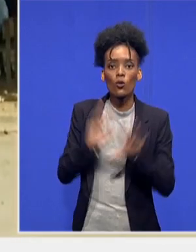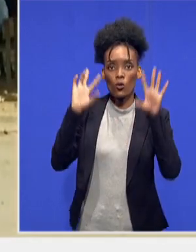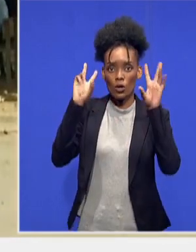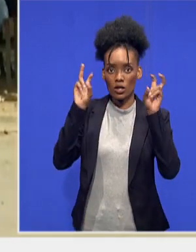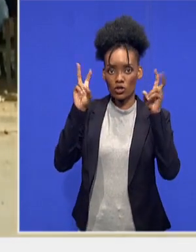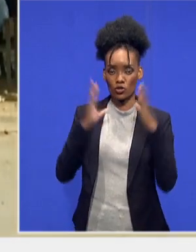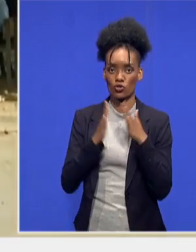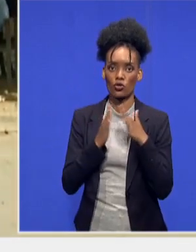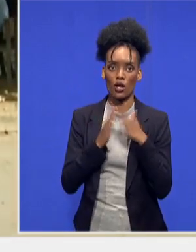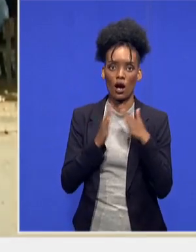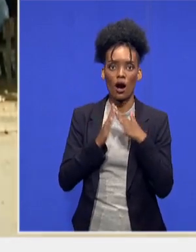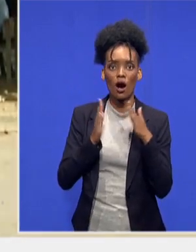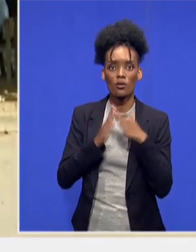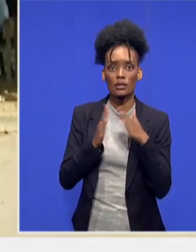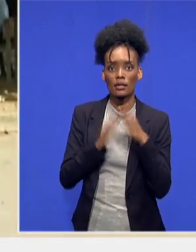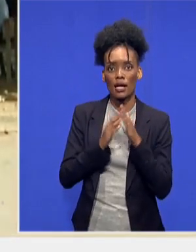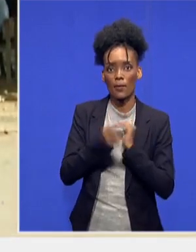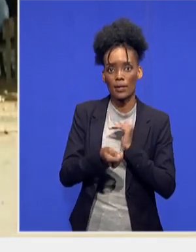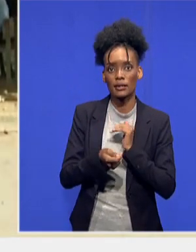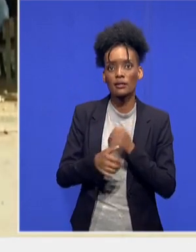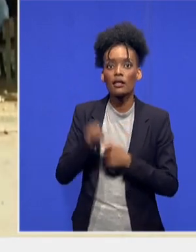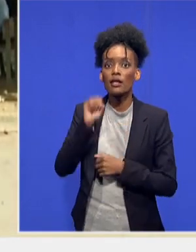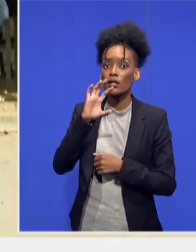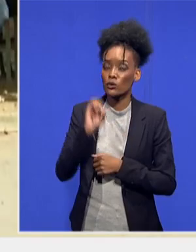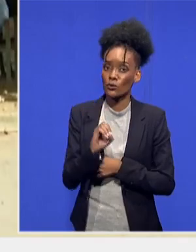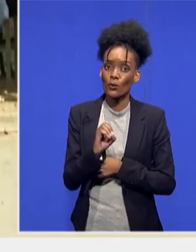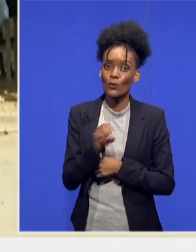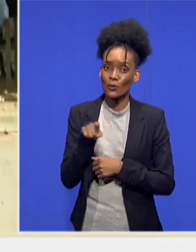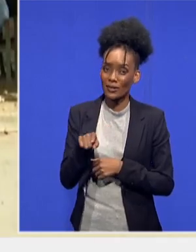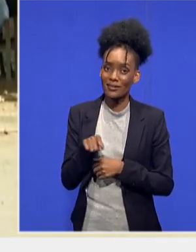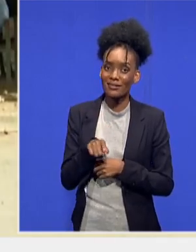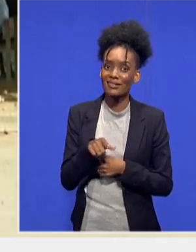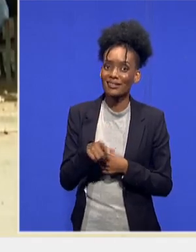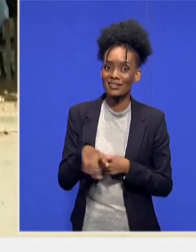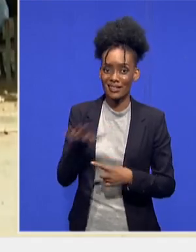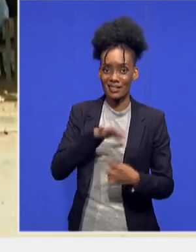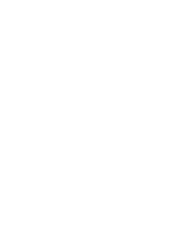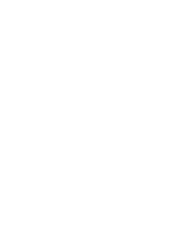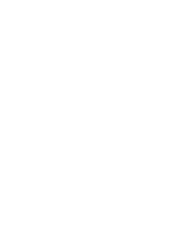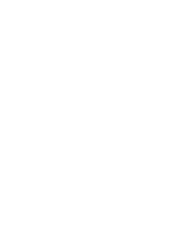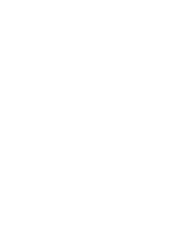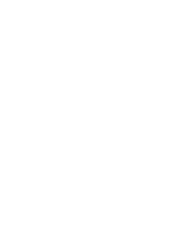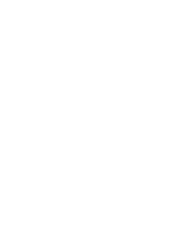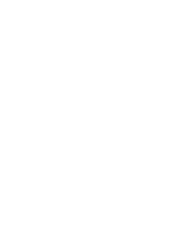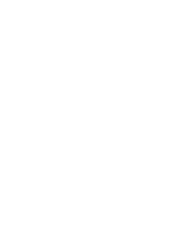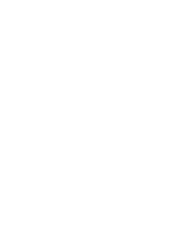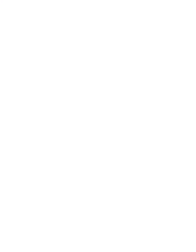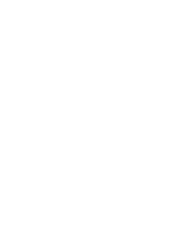housing allowances. So the situation is dire here at Pelonomi Hospital.